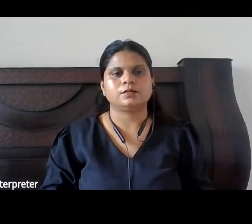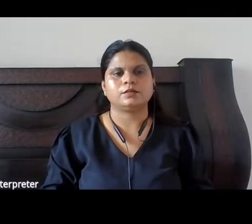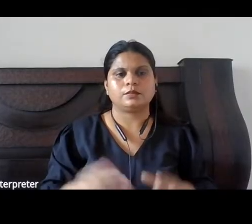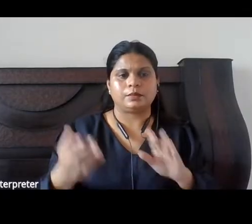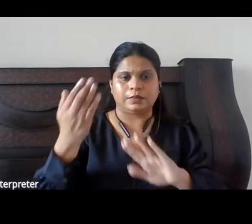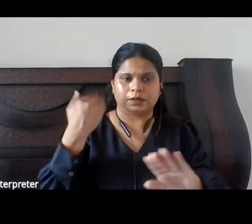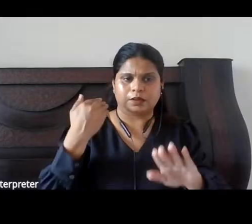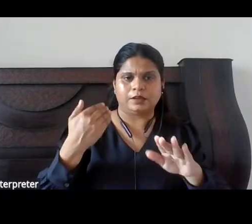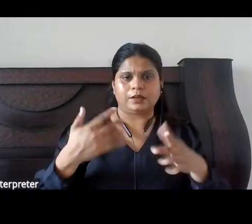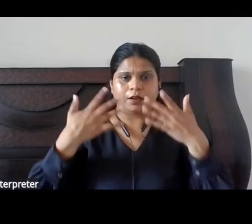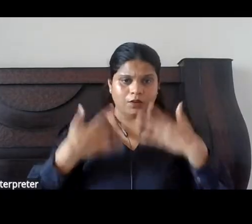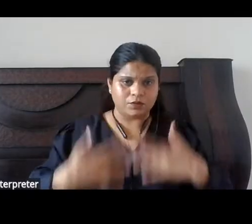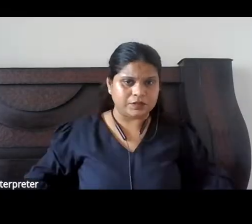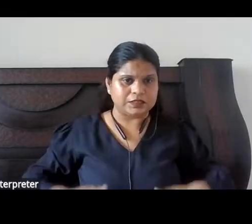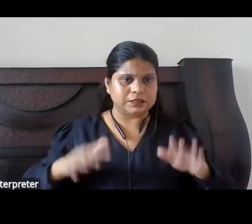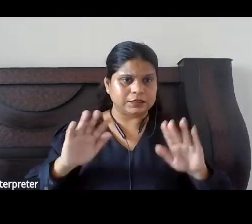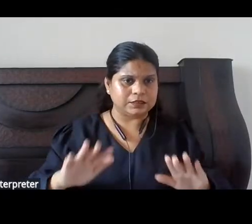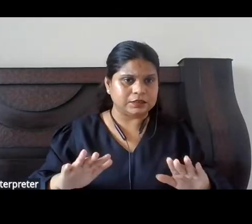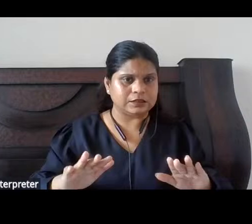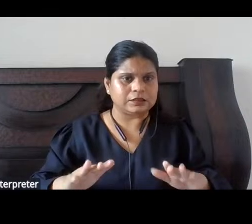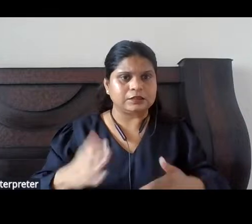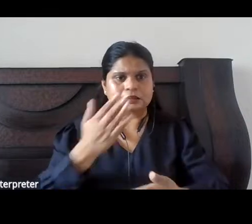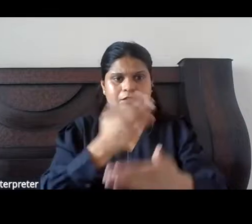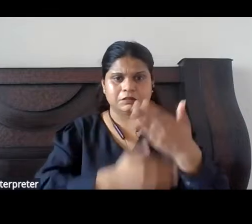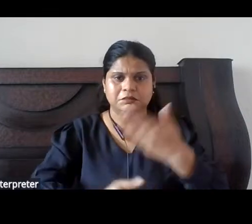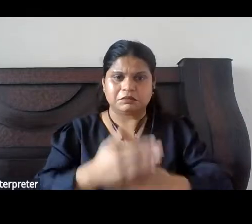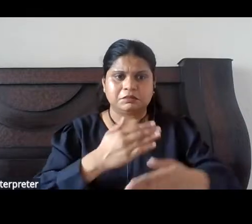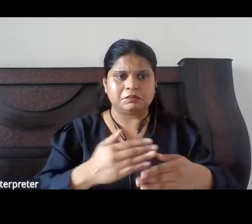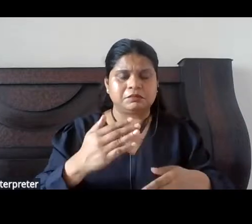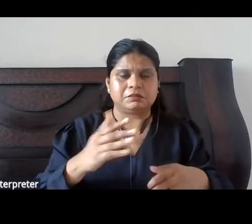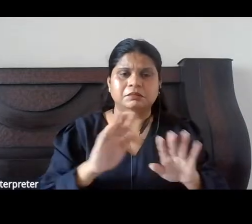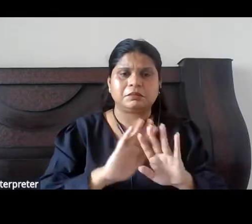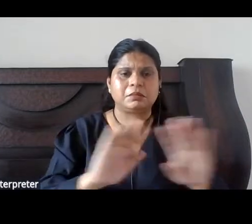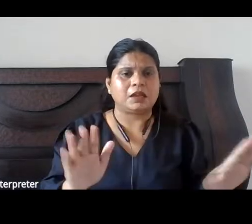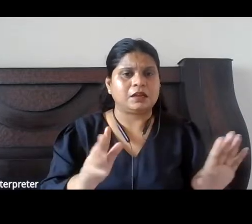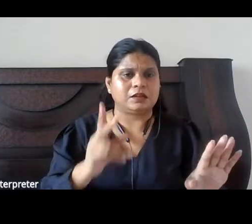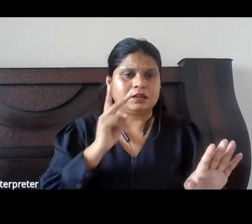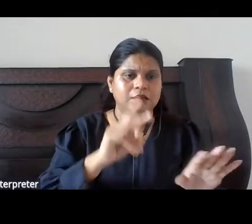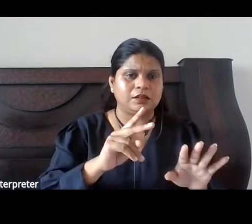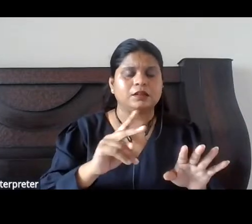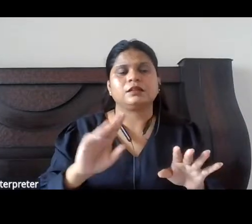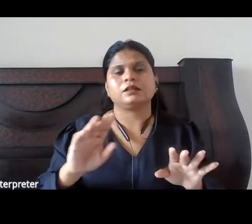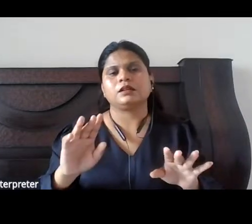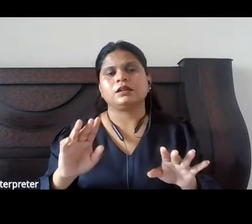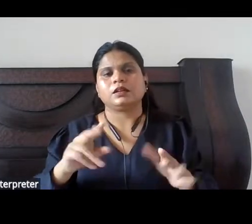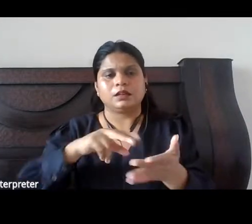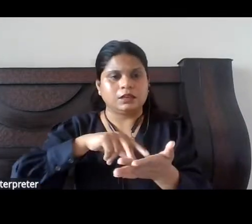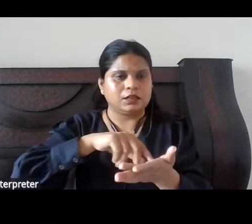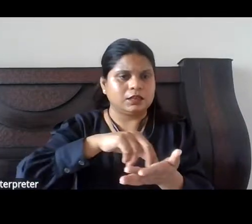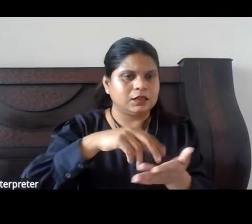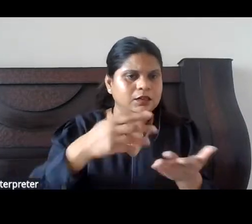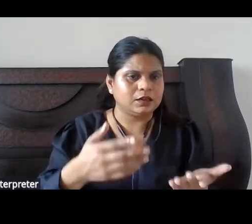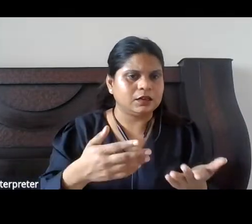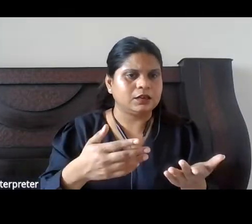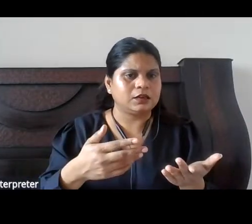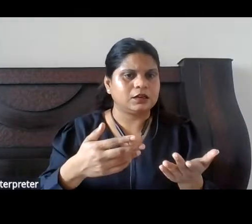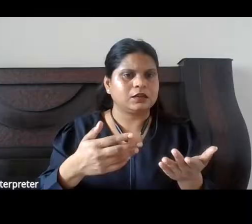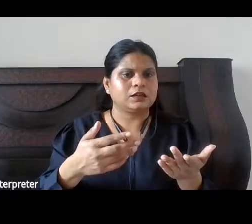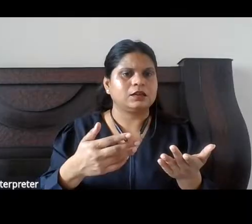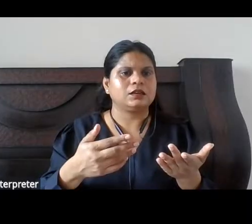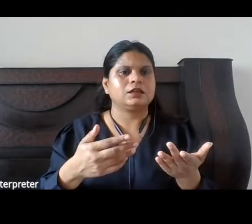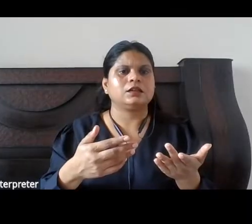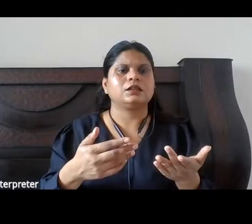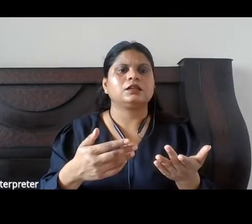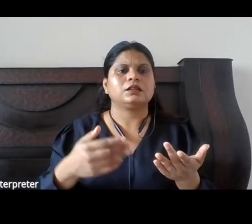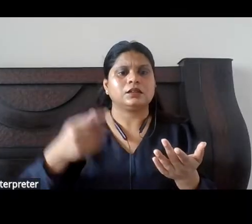physical impairments, and the broad categories were totally left out, like leprosy, which led to less visible impairments like nerve